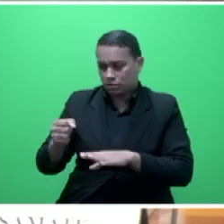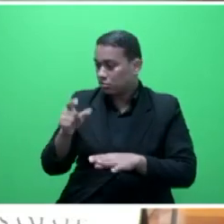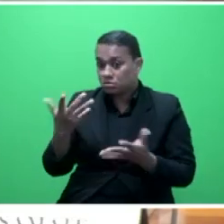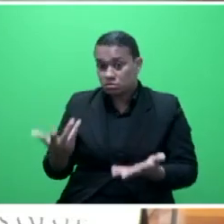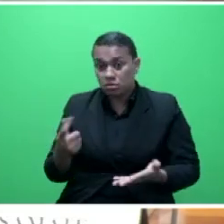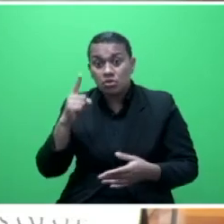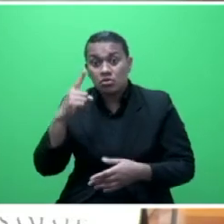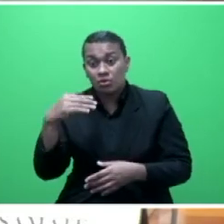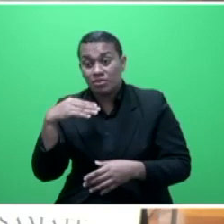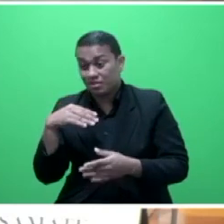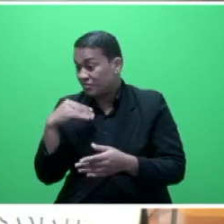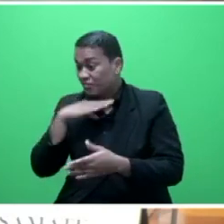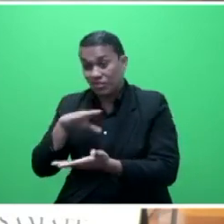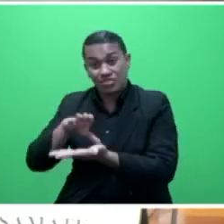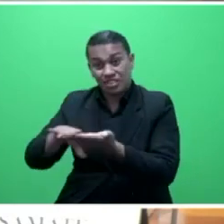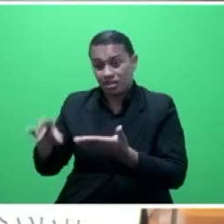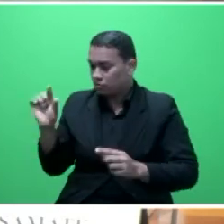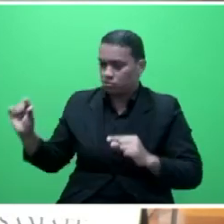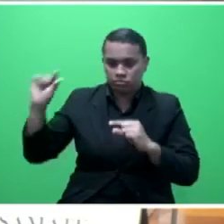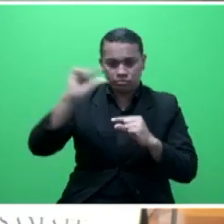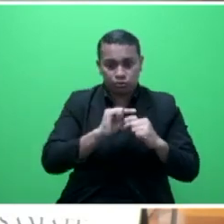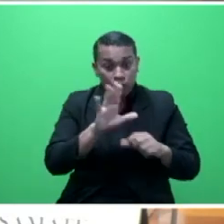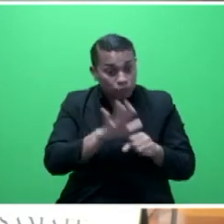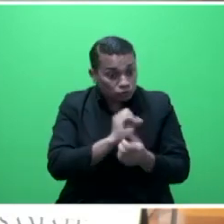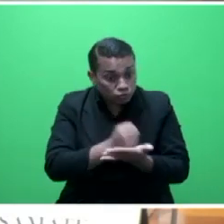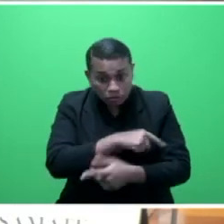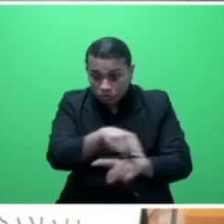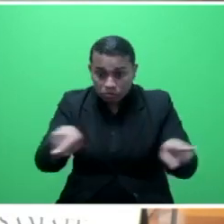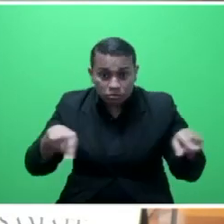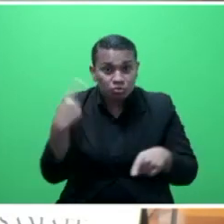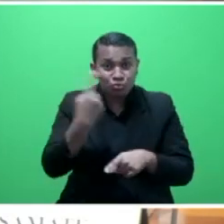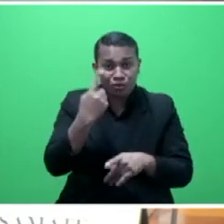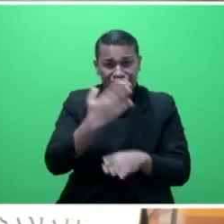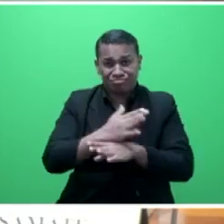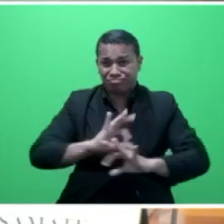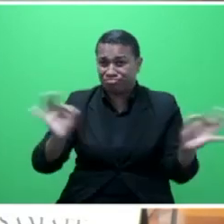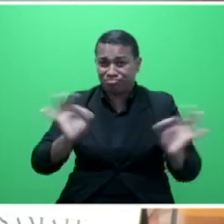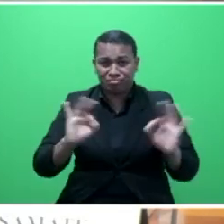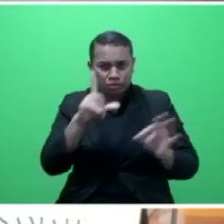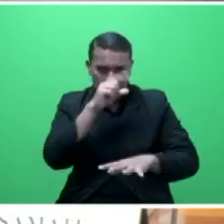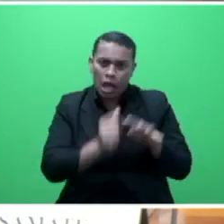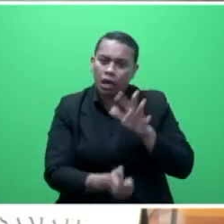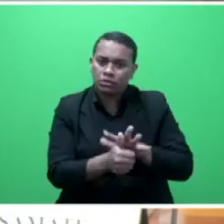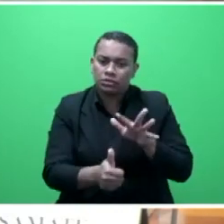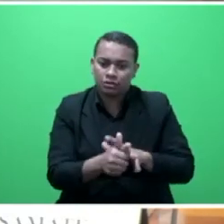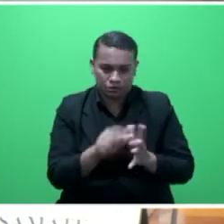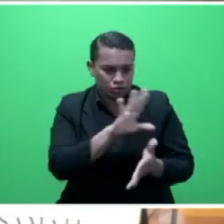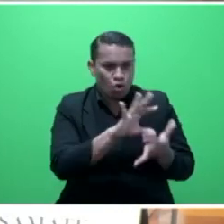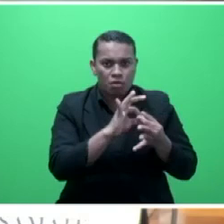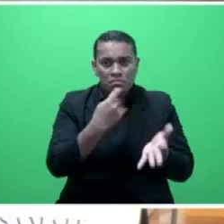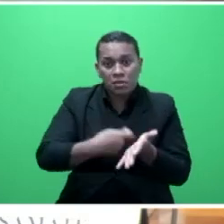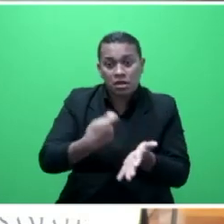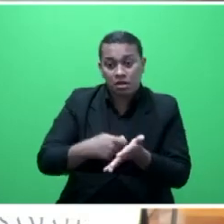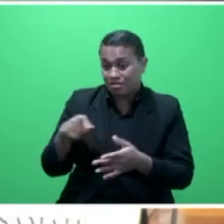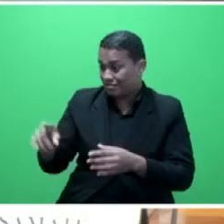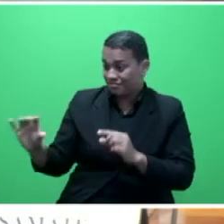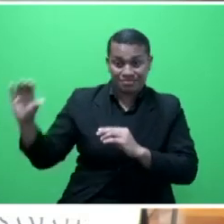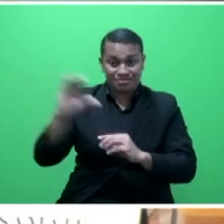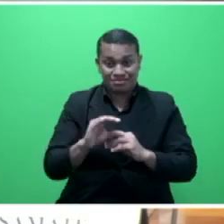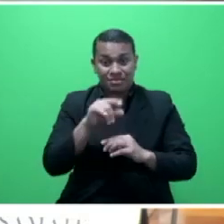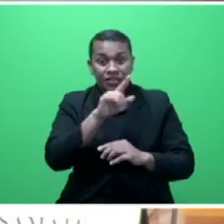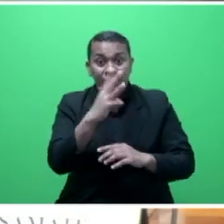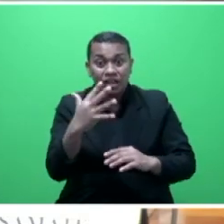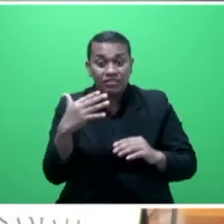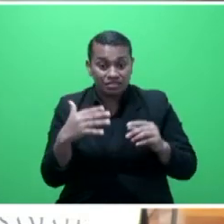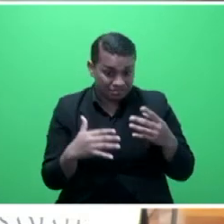sure every unemployed Fijian is able to access their full relief payments. Within that allocation, $5 million is dedicated